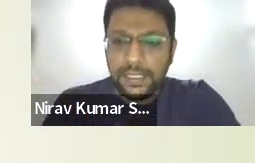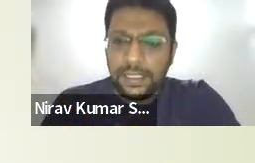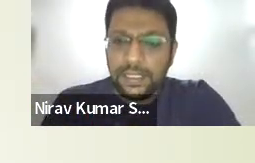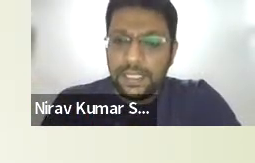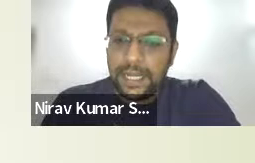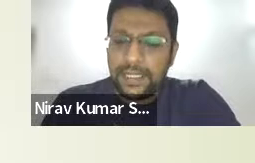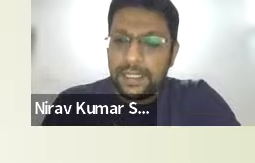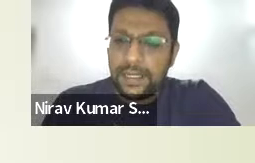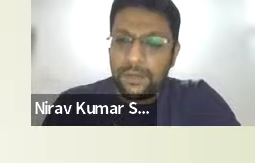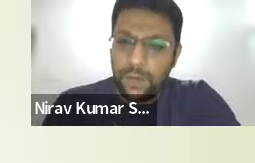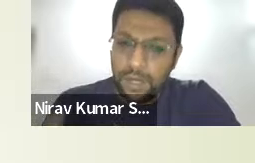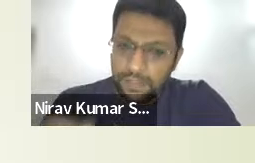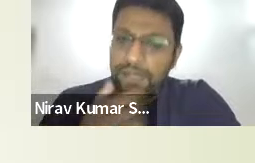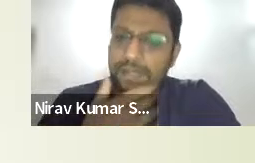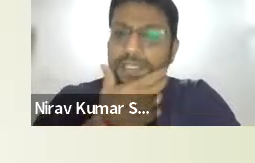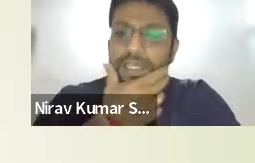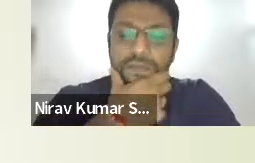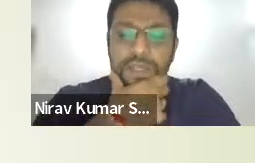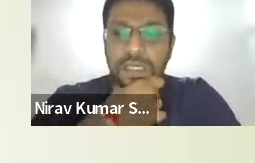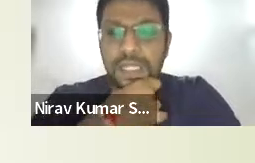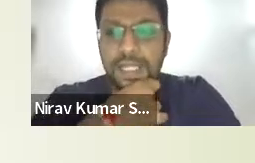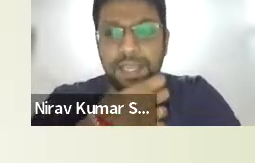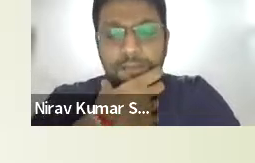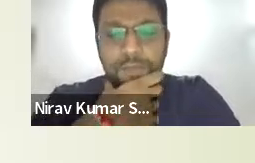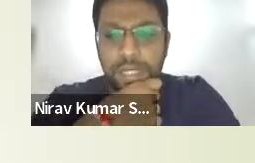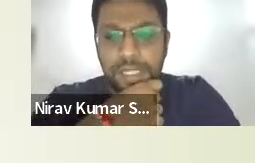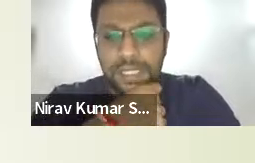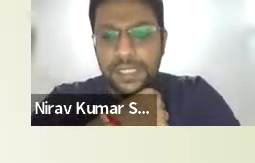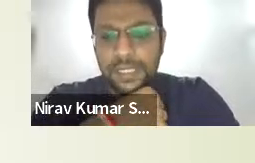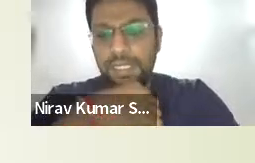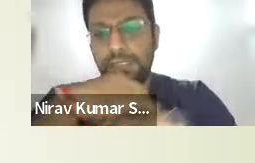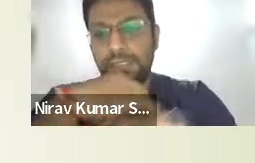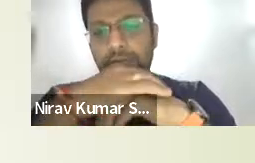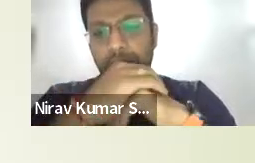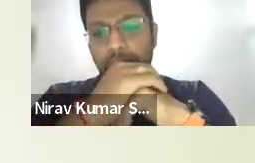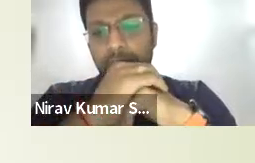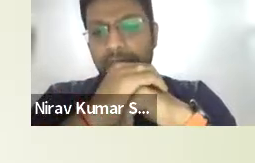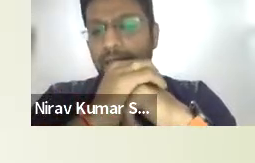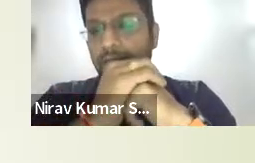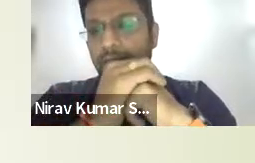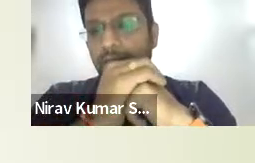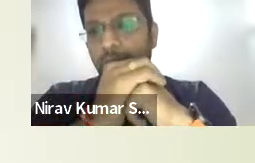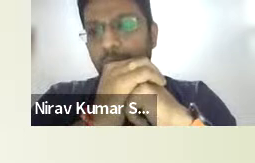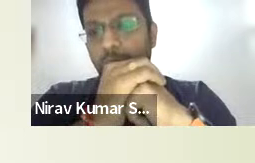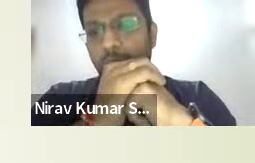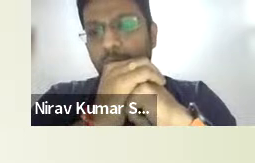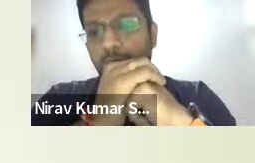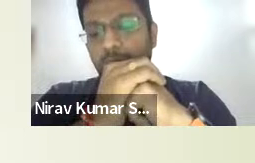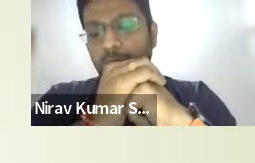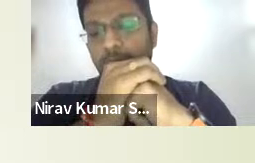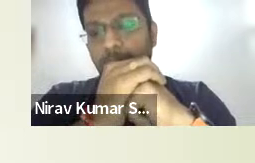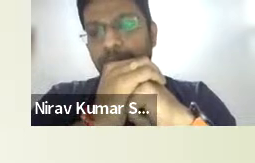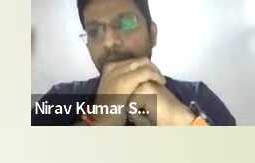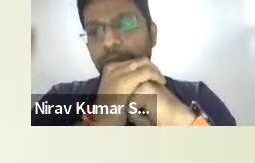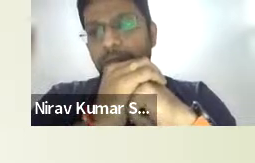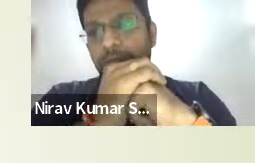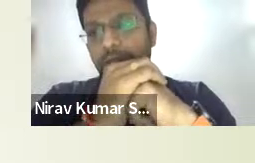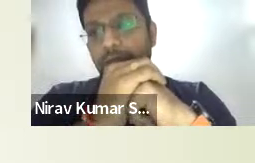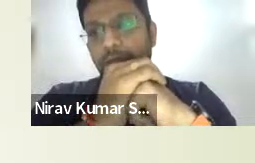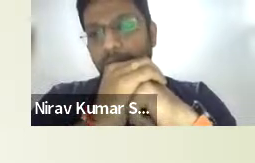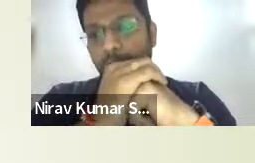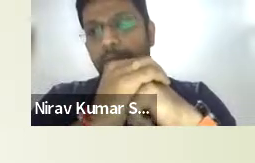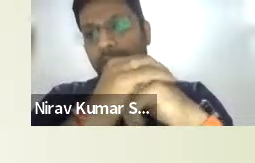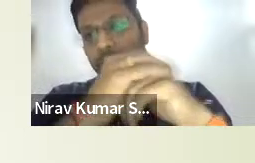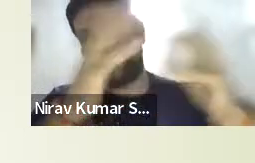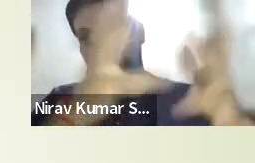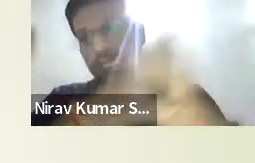that one of the interesting features that they have put in this is basically they want